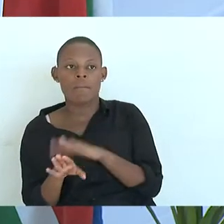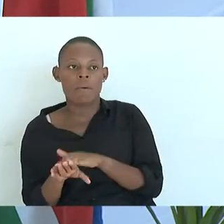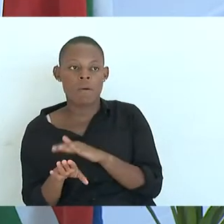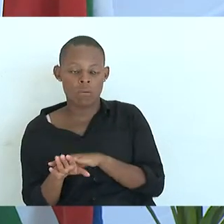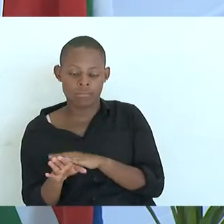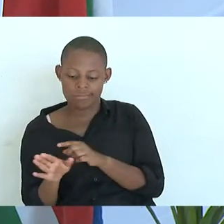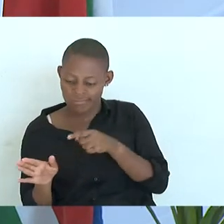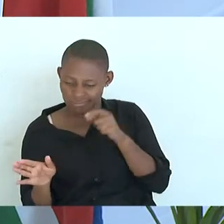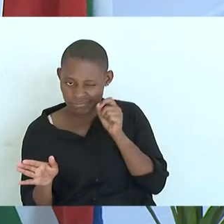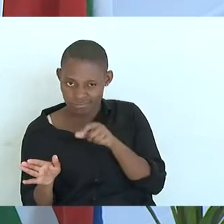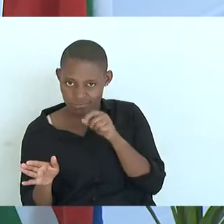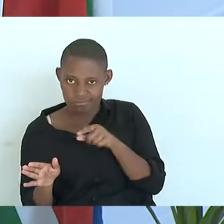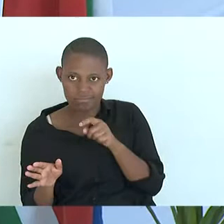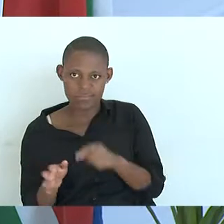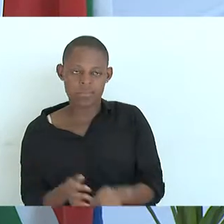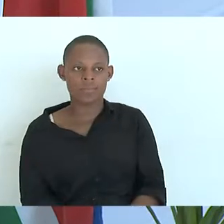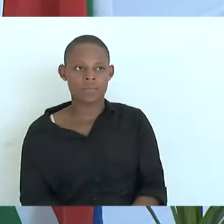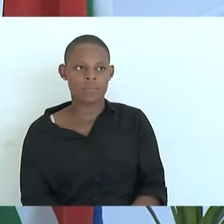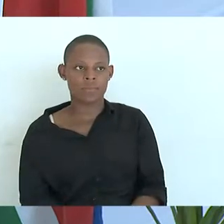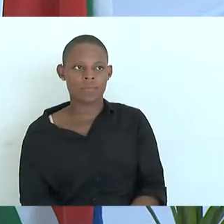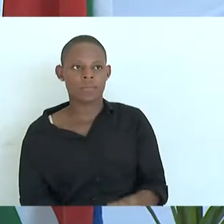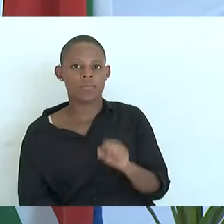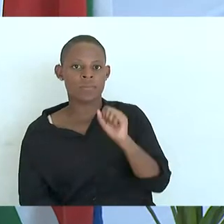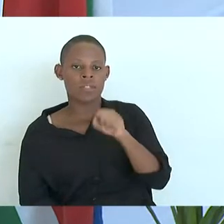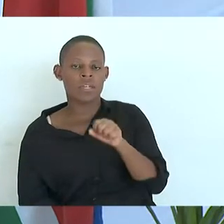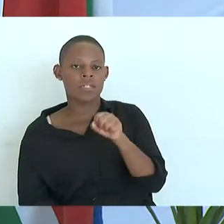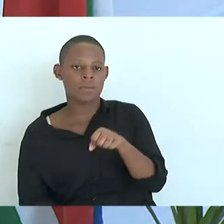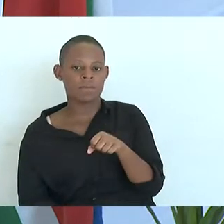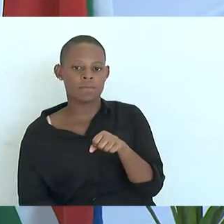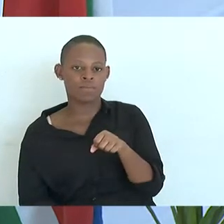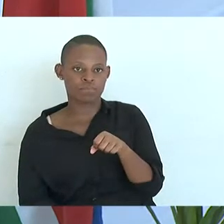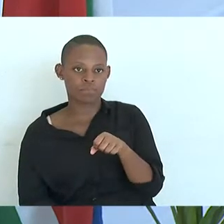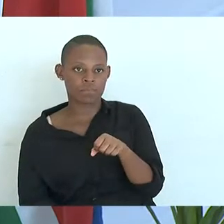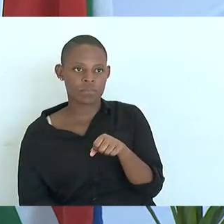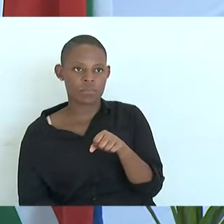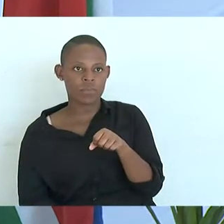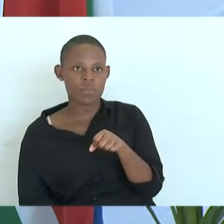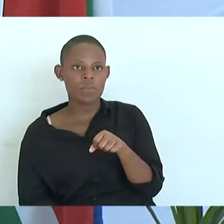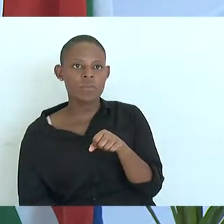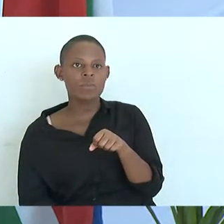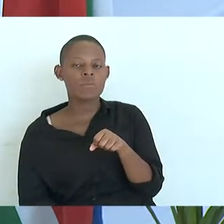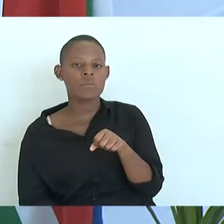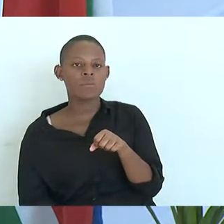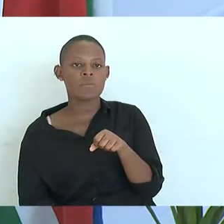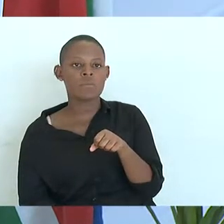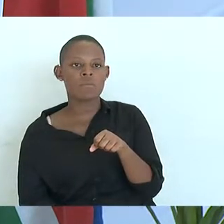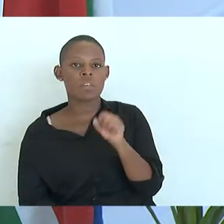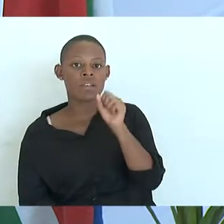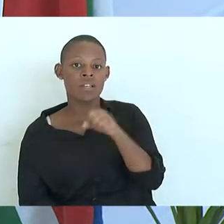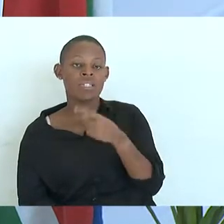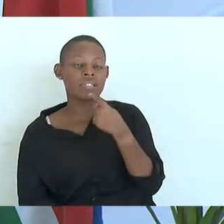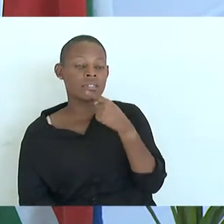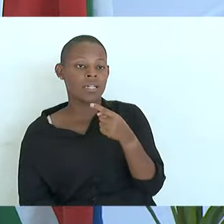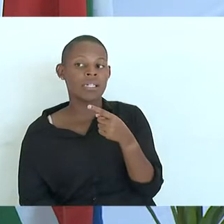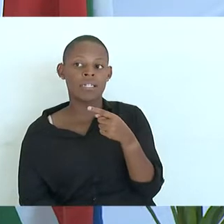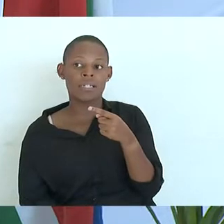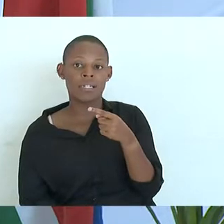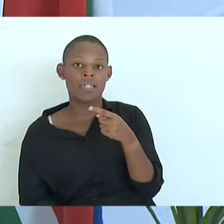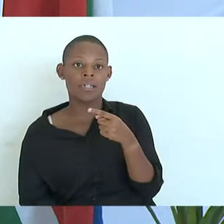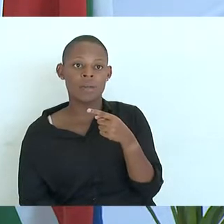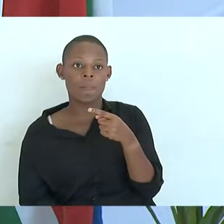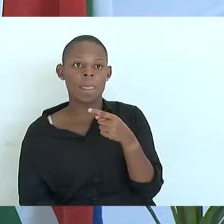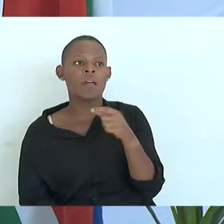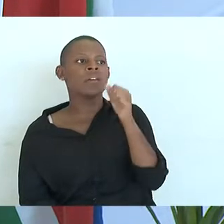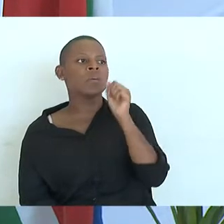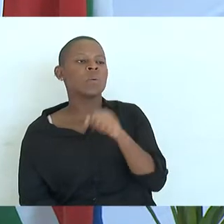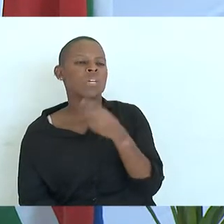specifically on the matter. But I must say, to cut across, it will be good. We have taken a view